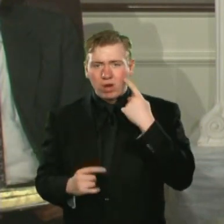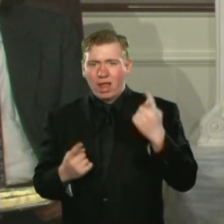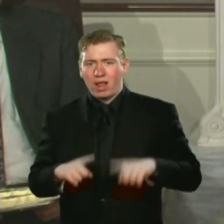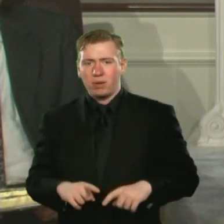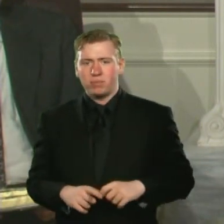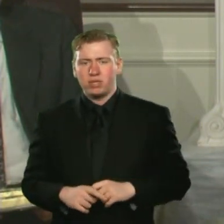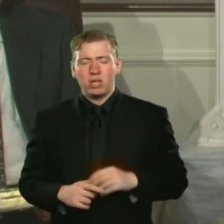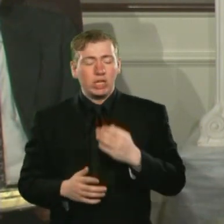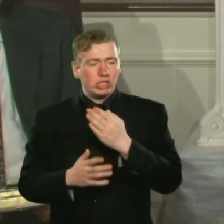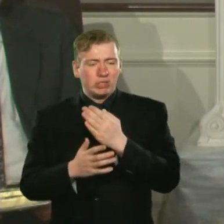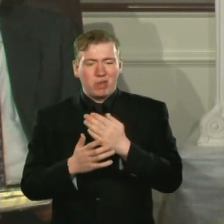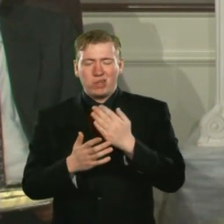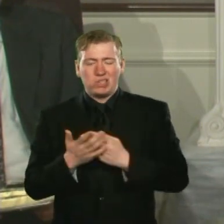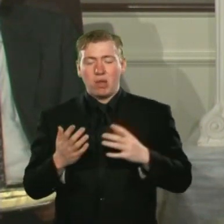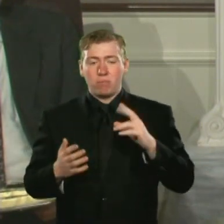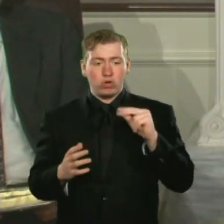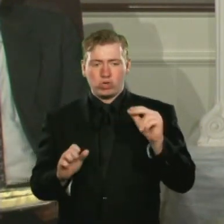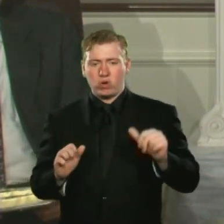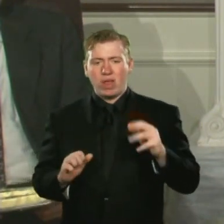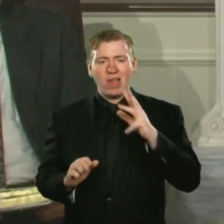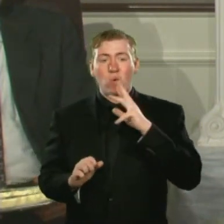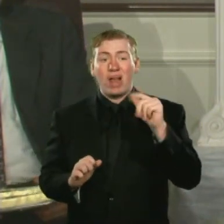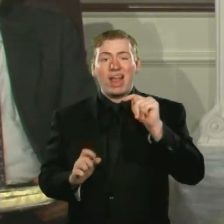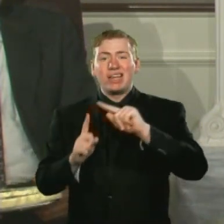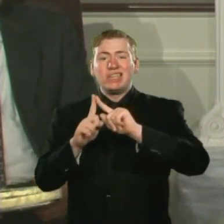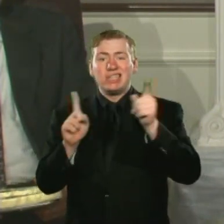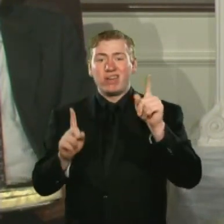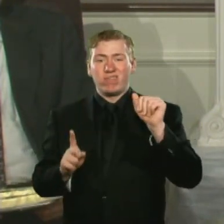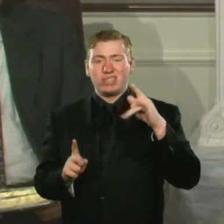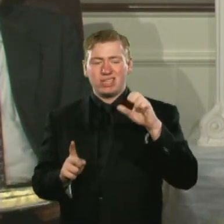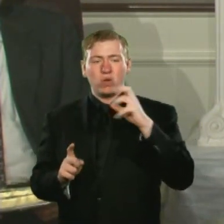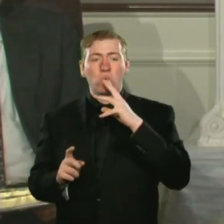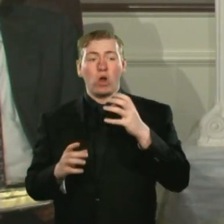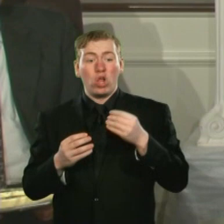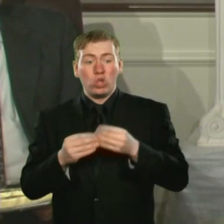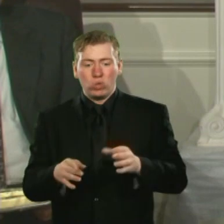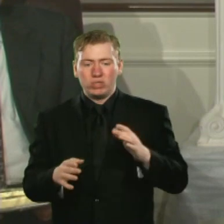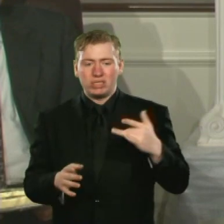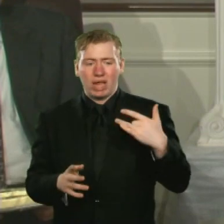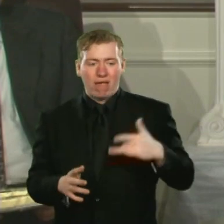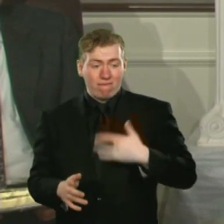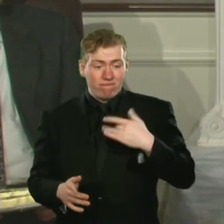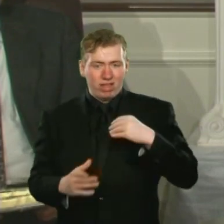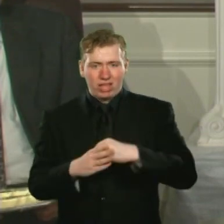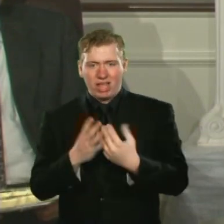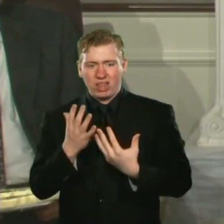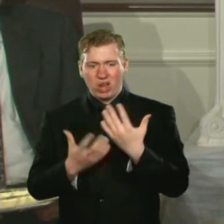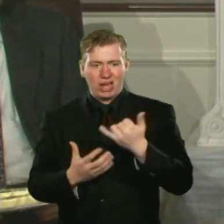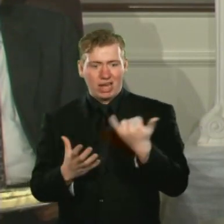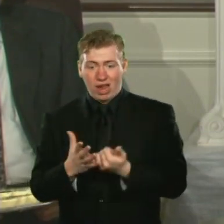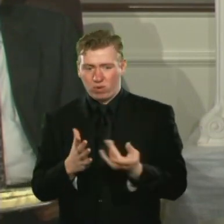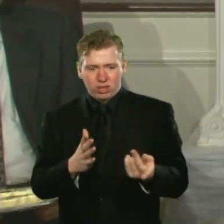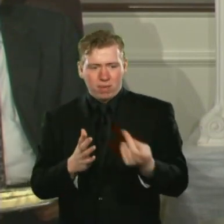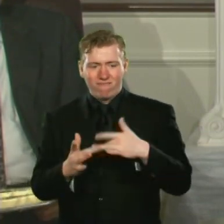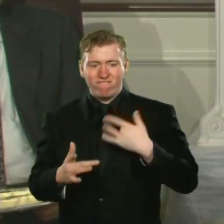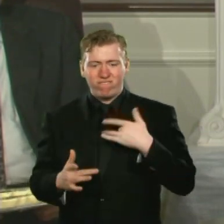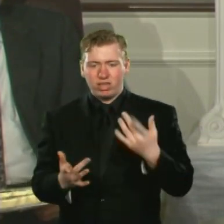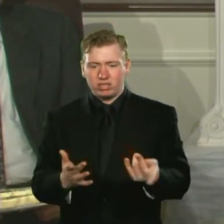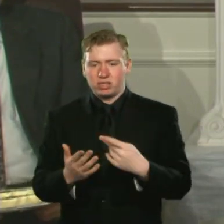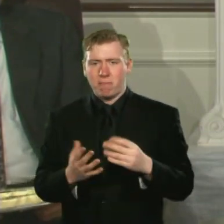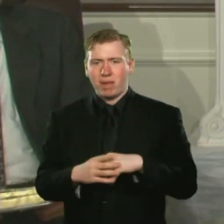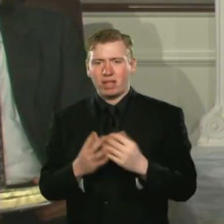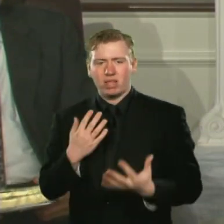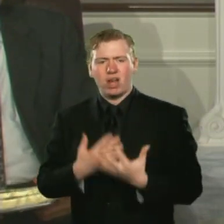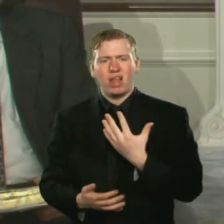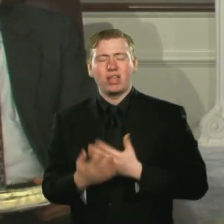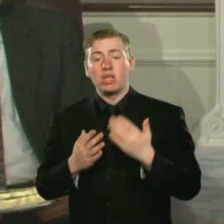Some of them, no doubt, maybe were at different stages, were losing sensitivity in their hands, and now it comes back. Maybe